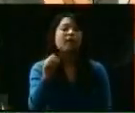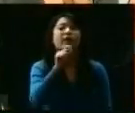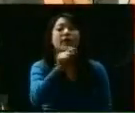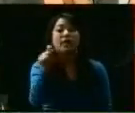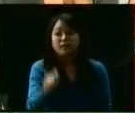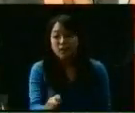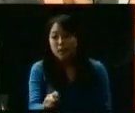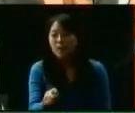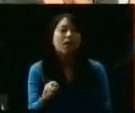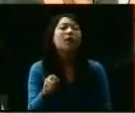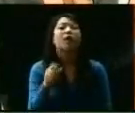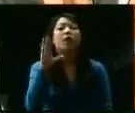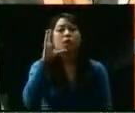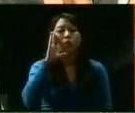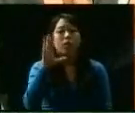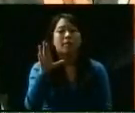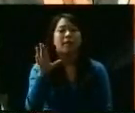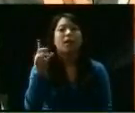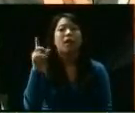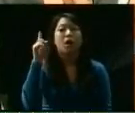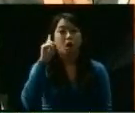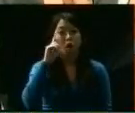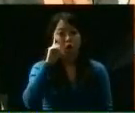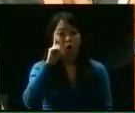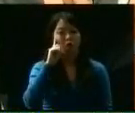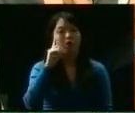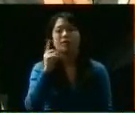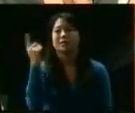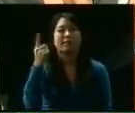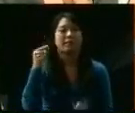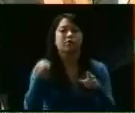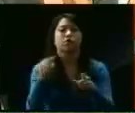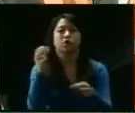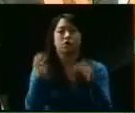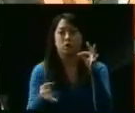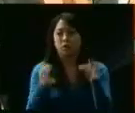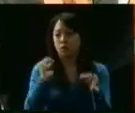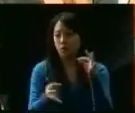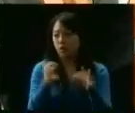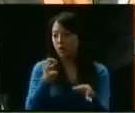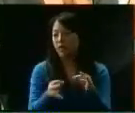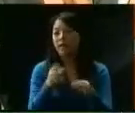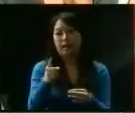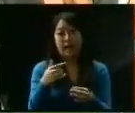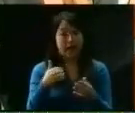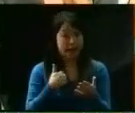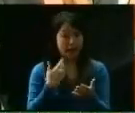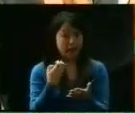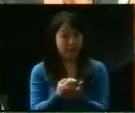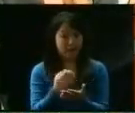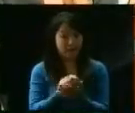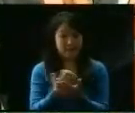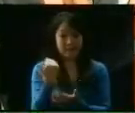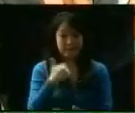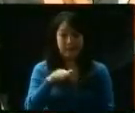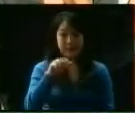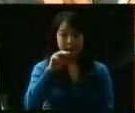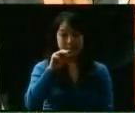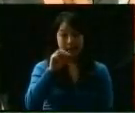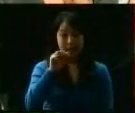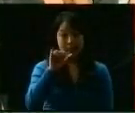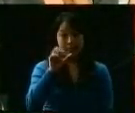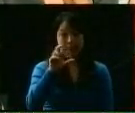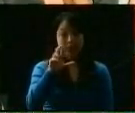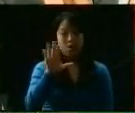is going to be heard and dispensed with at some point in time in court. If he has evidence that any member of the mayor's staff has